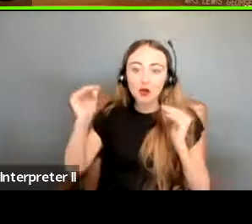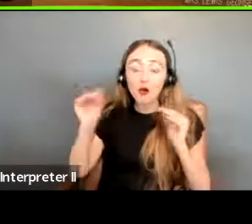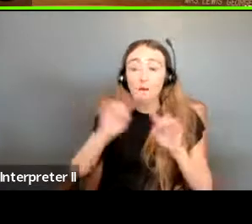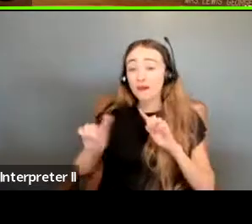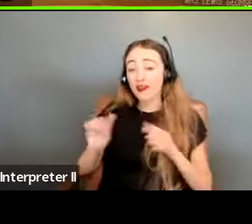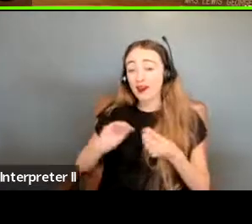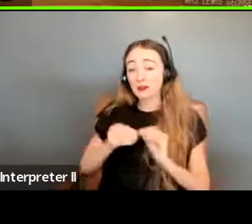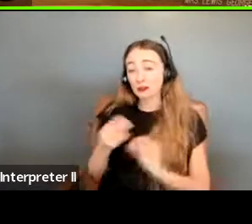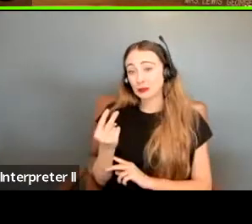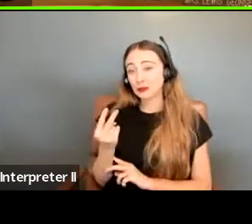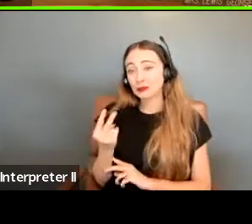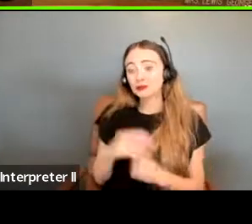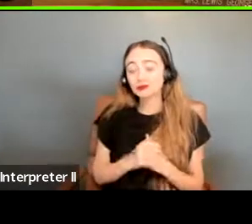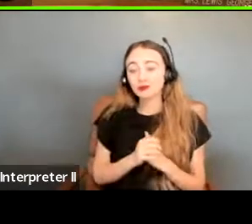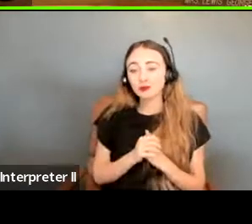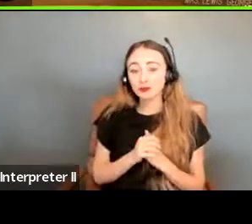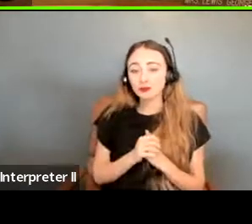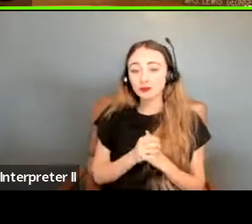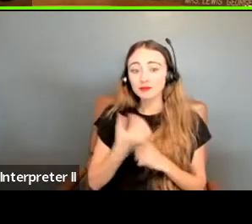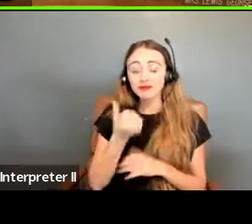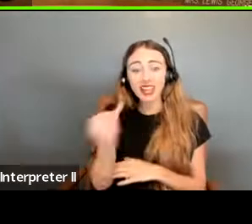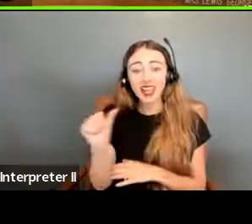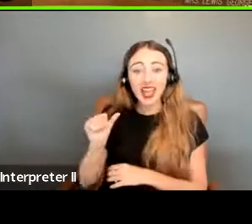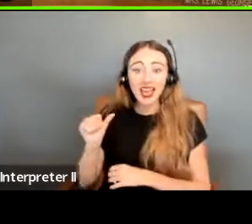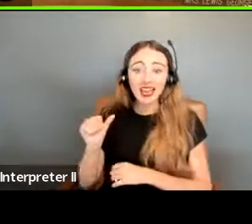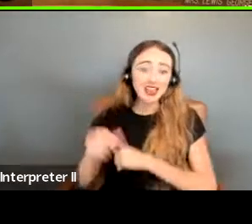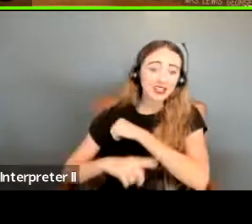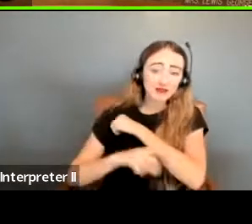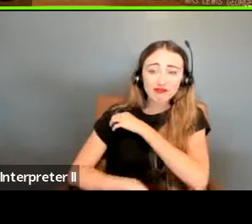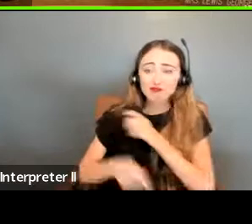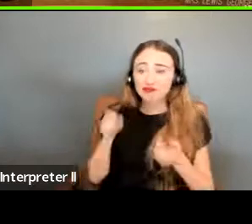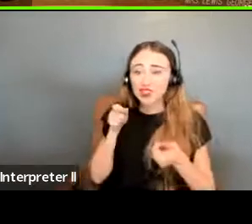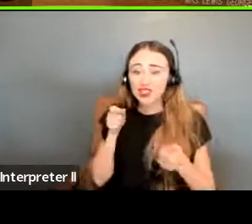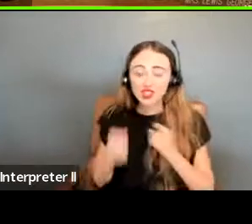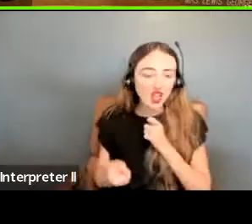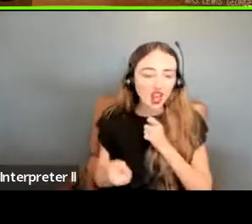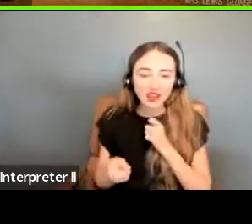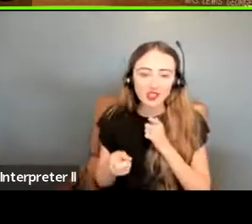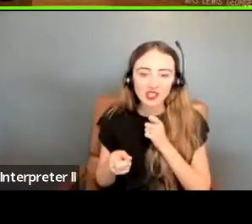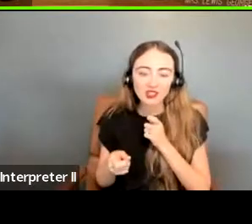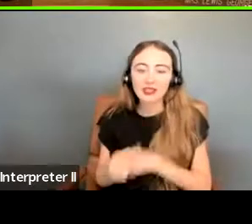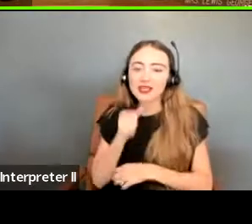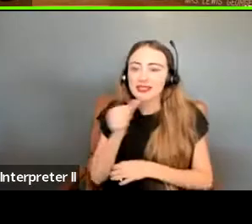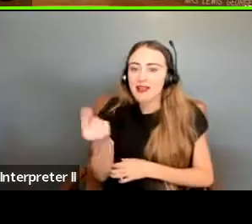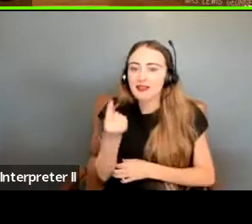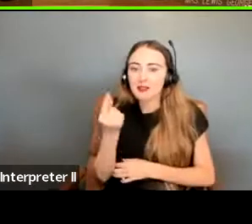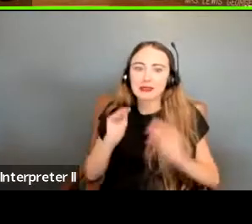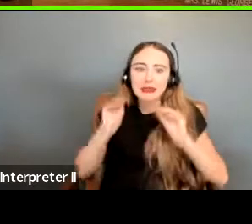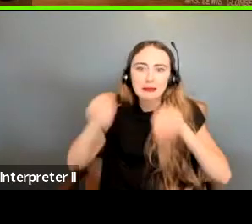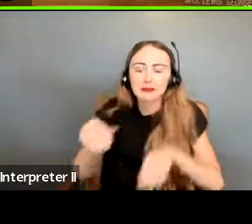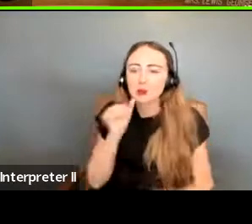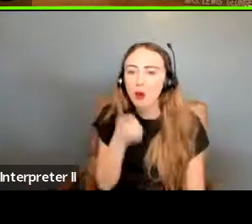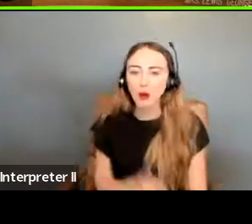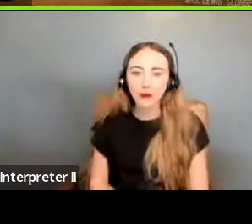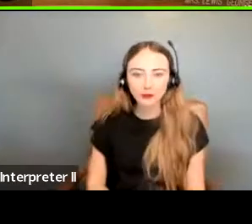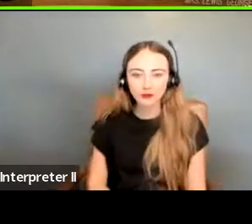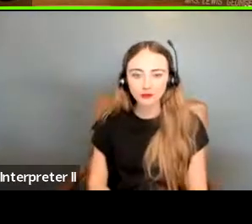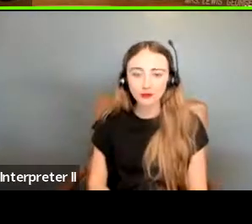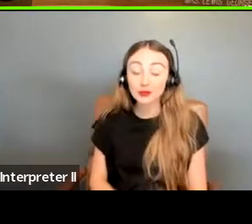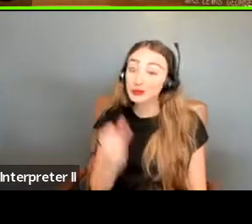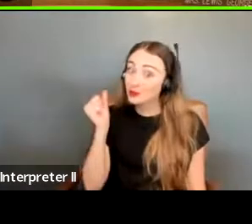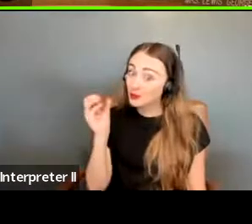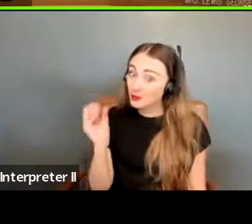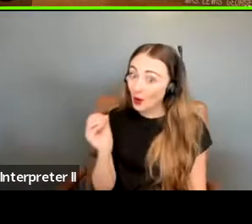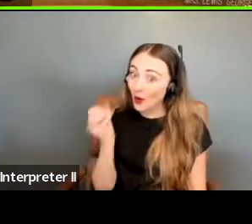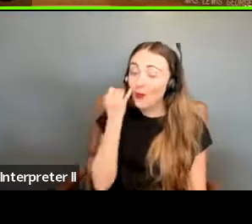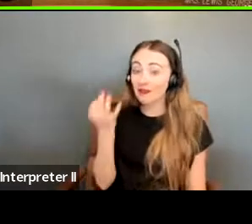two, any sentencing or penalty changes is not something that's going to go in effect tomorrow. So